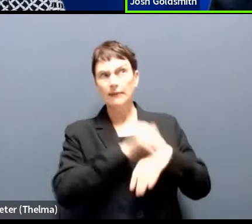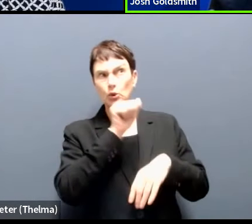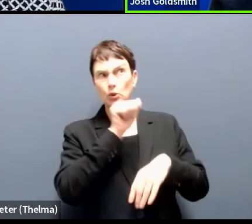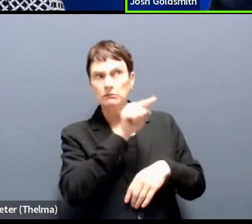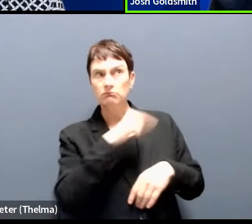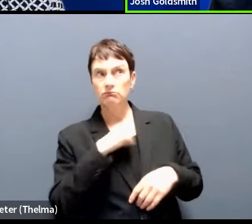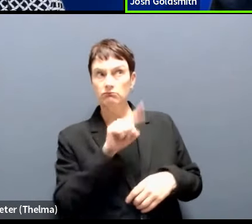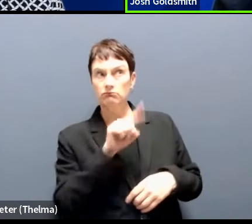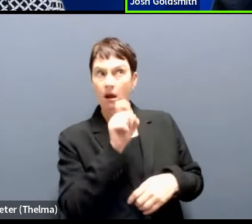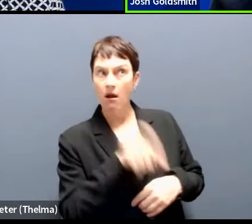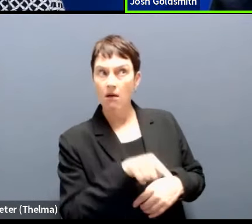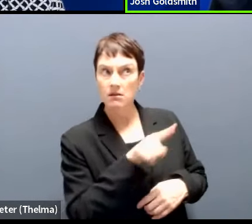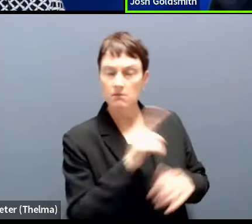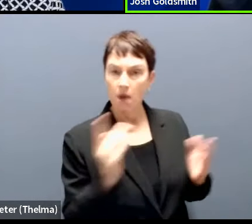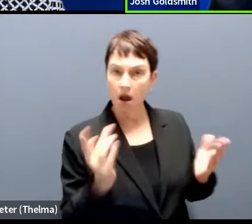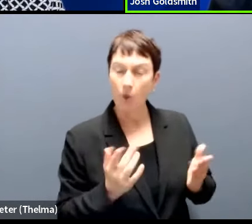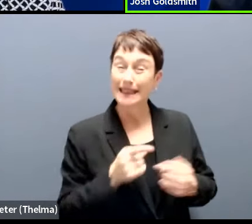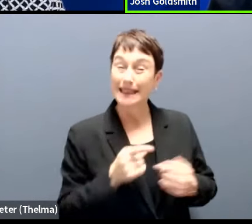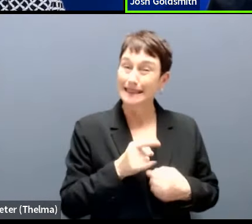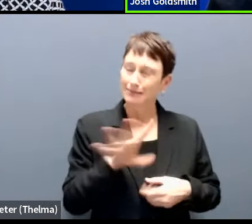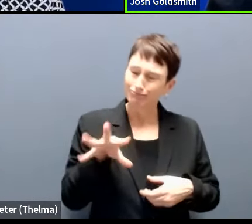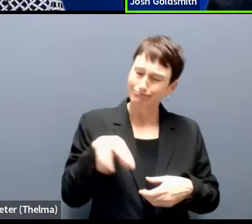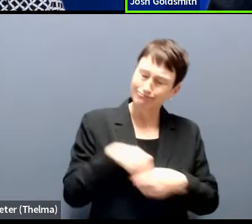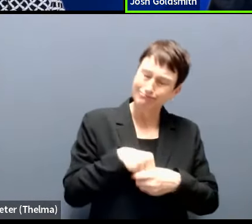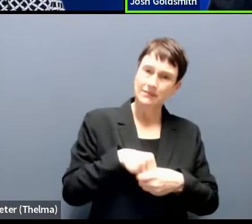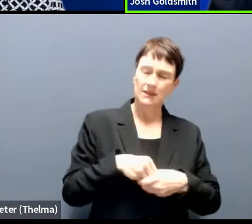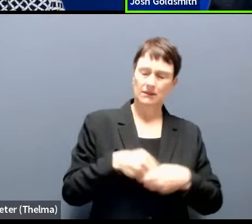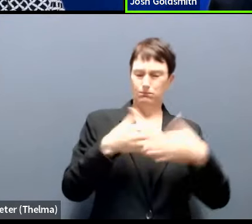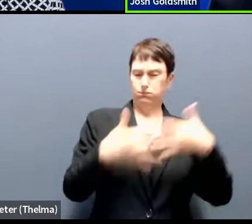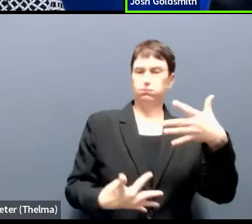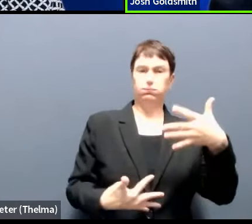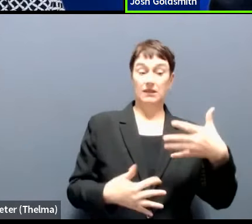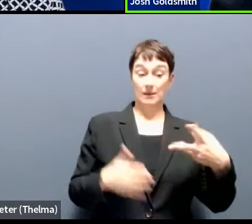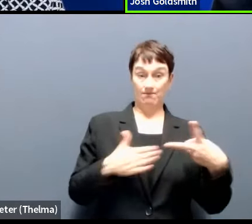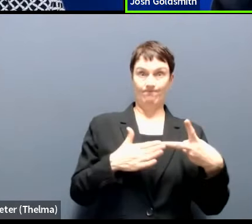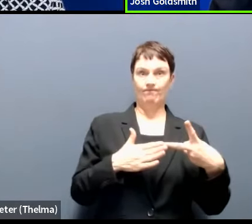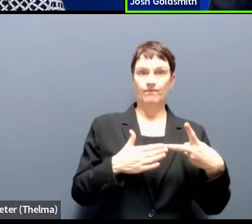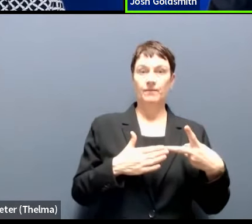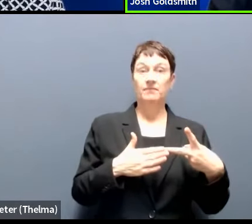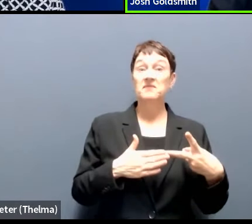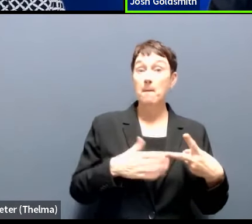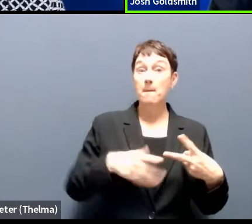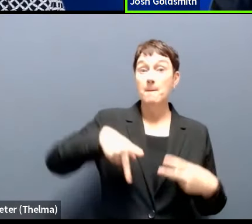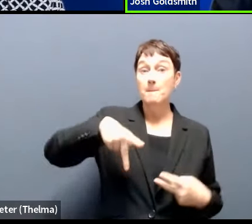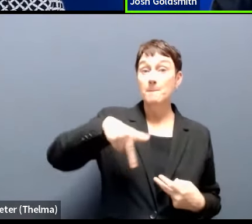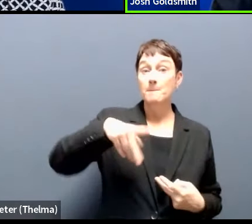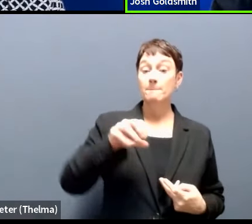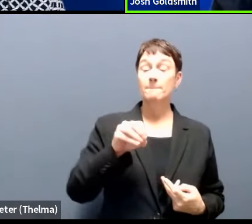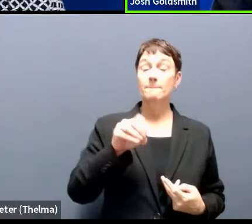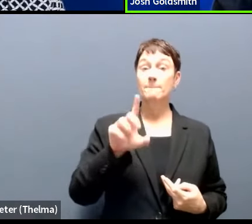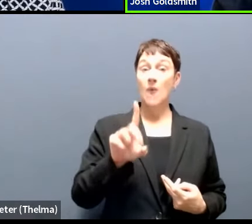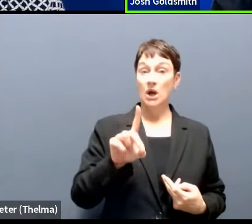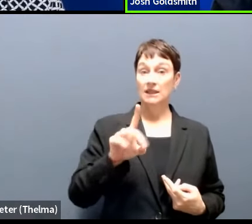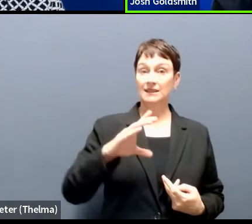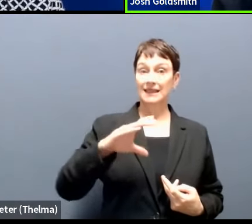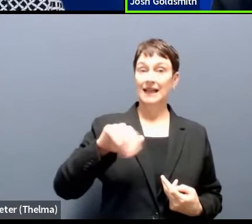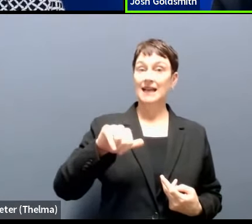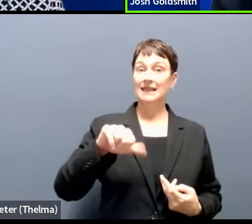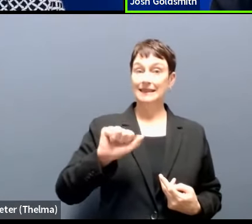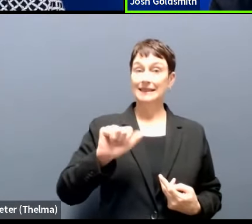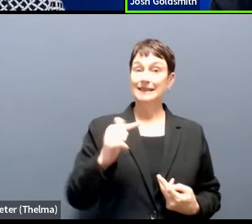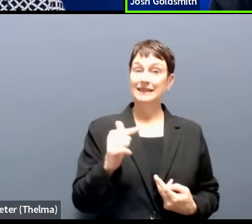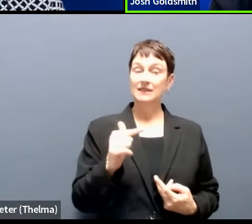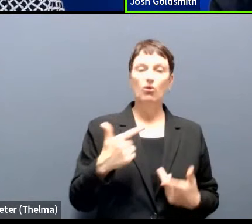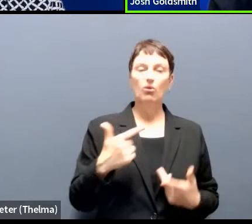Premium Power Pack, this is really cool. The Premium Power Pack also has a podcast, so you can listen to the sessions when you're on the